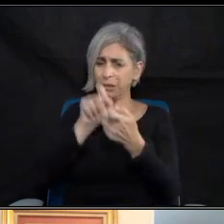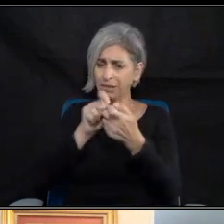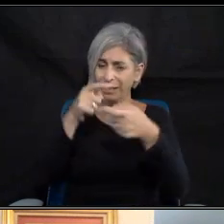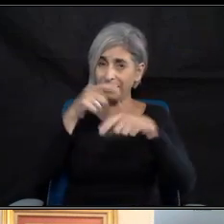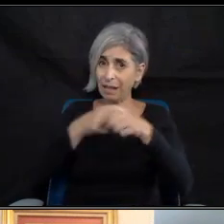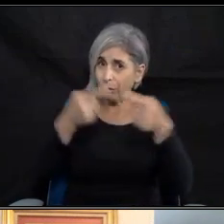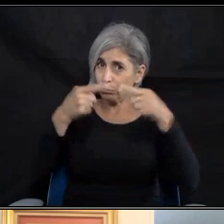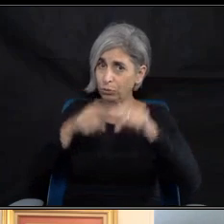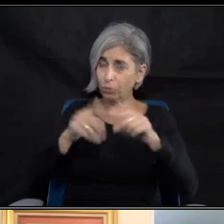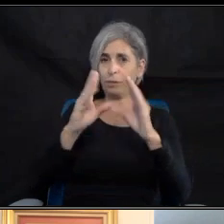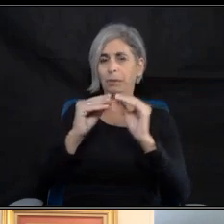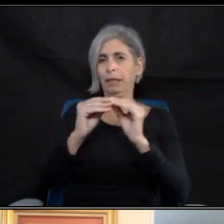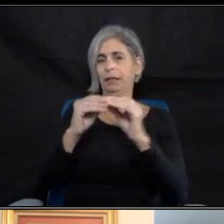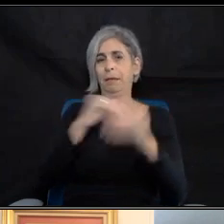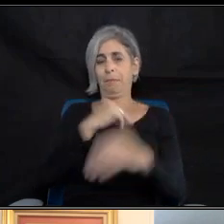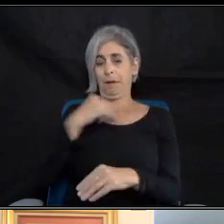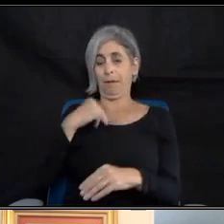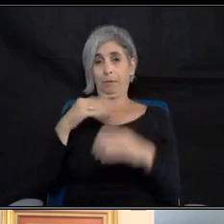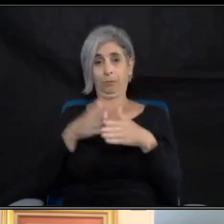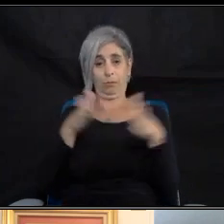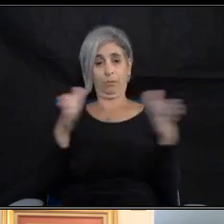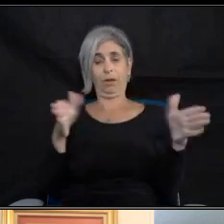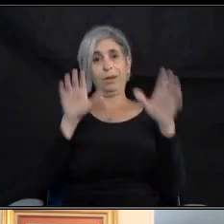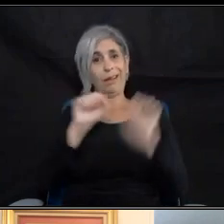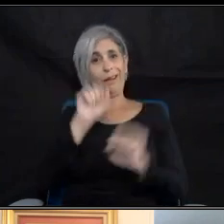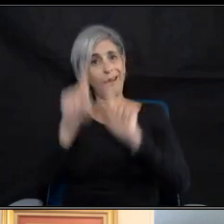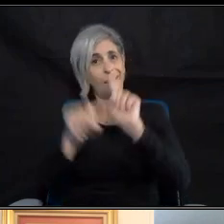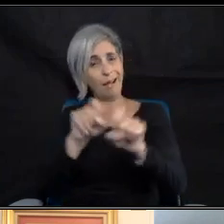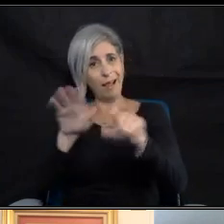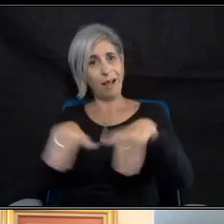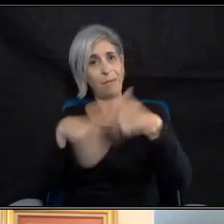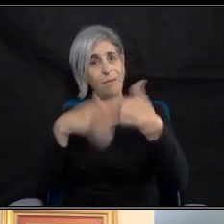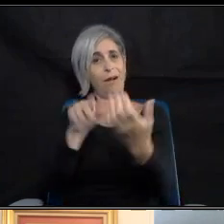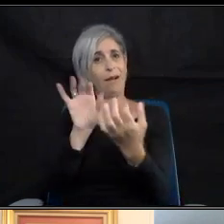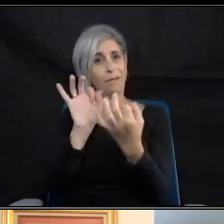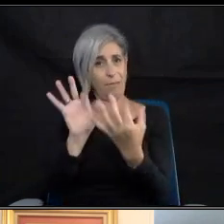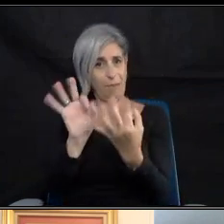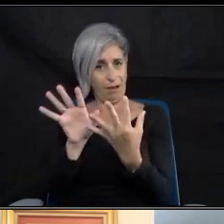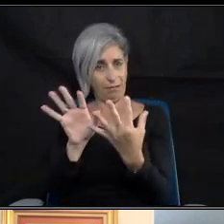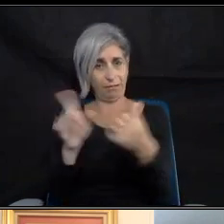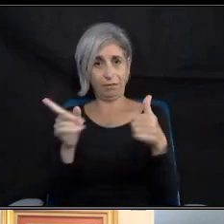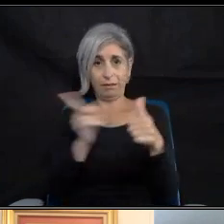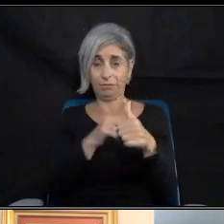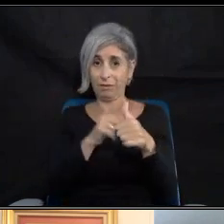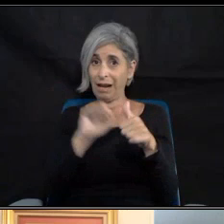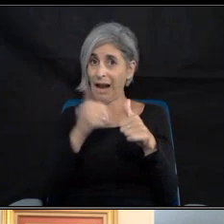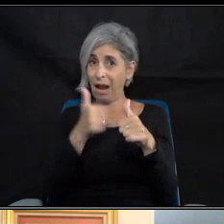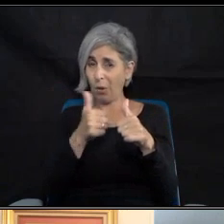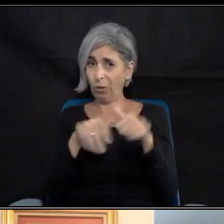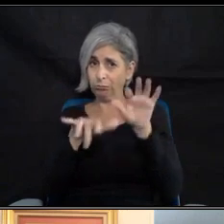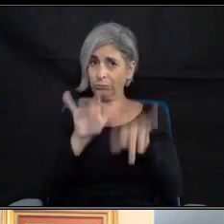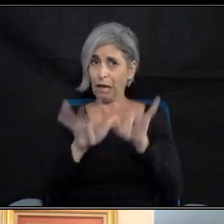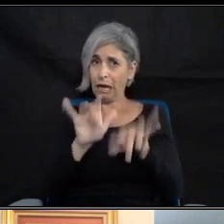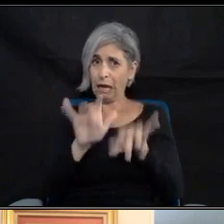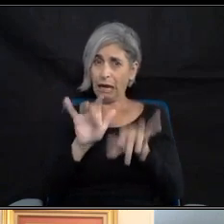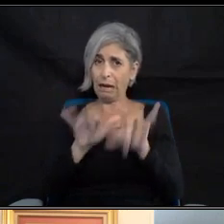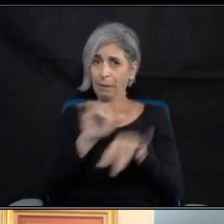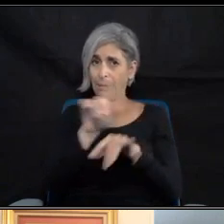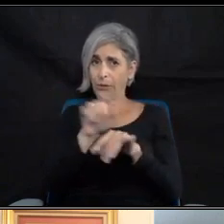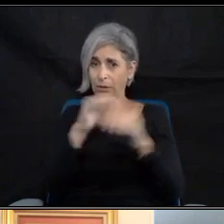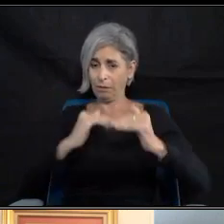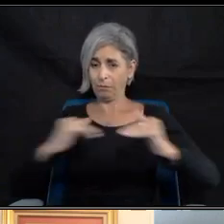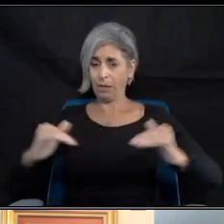meeting when members of the public can ask questions and provide feedback. The first way is by typing their question into the questions section at the